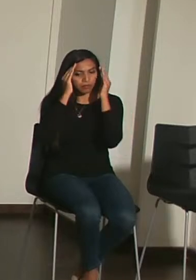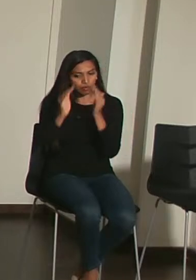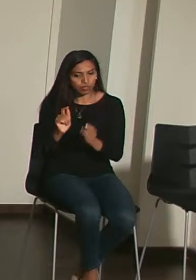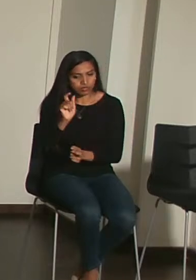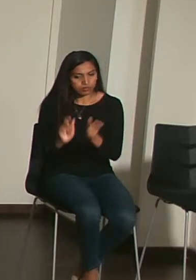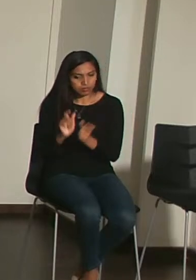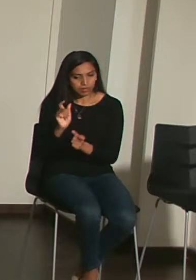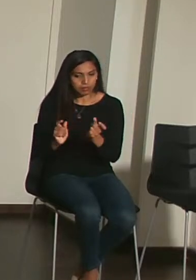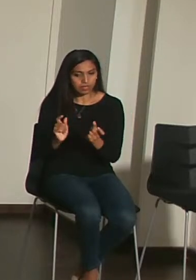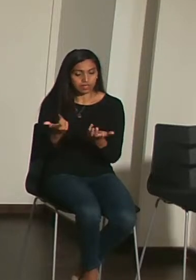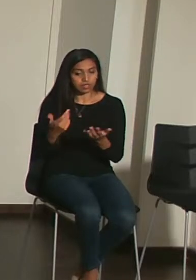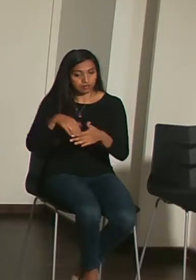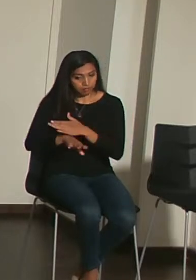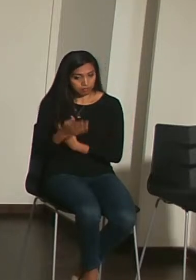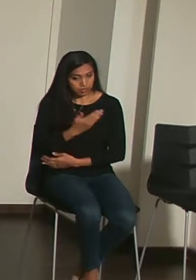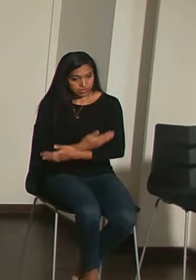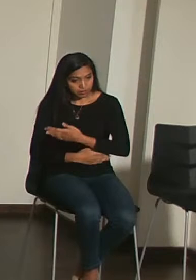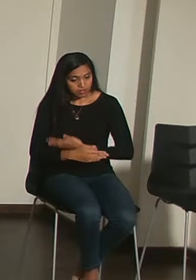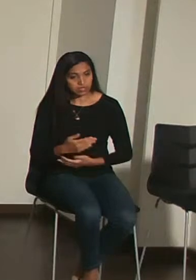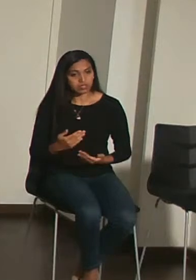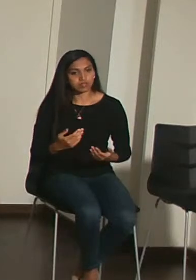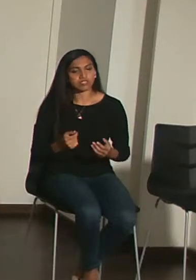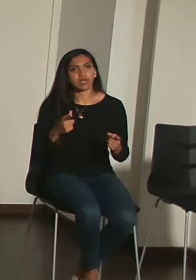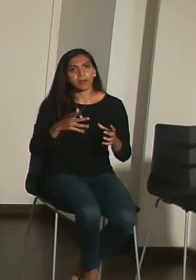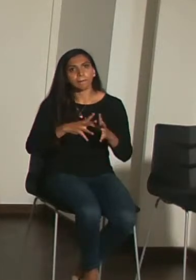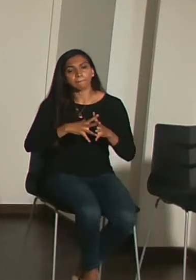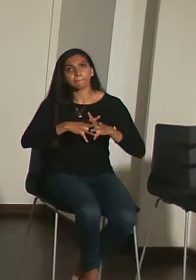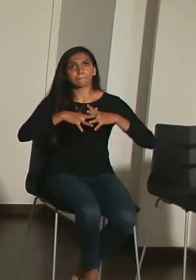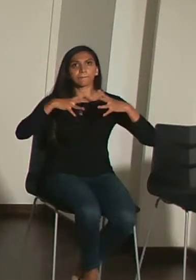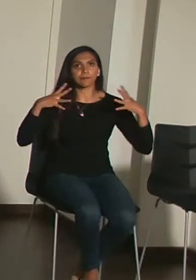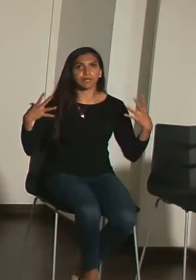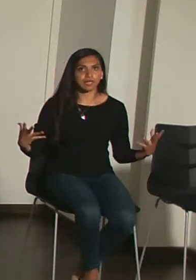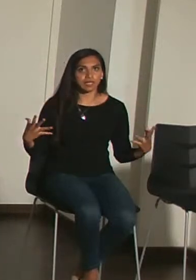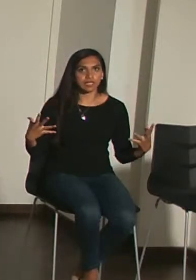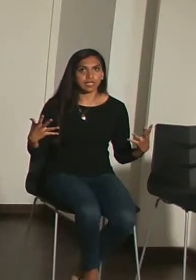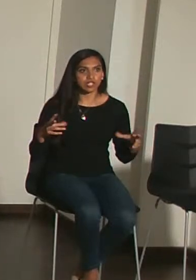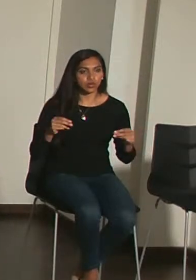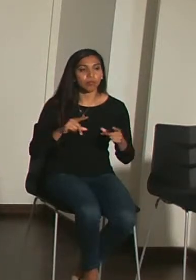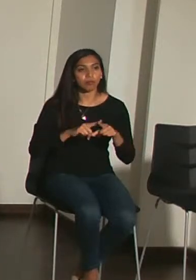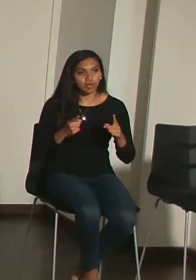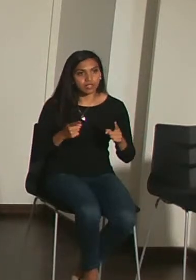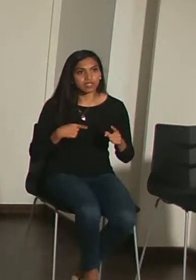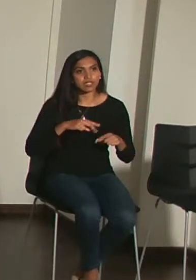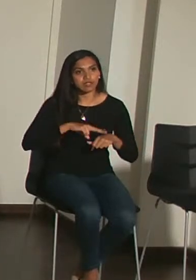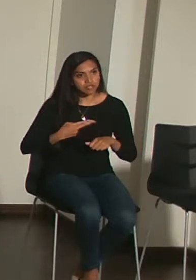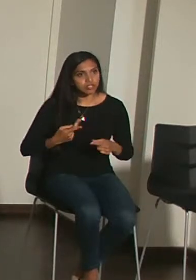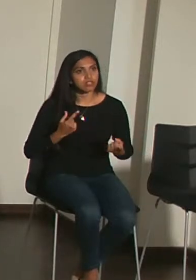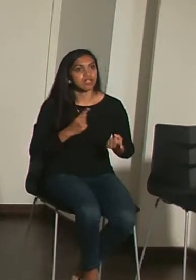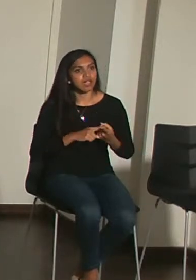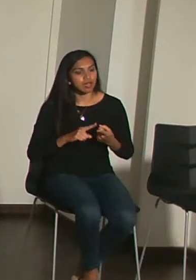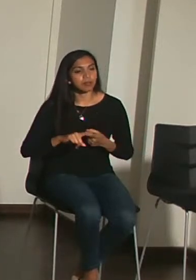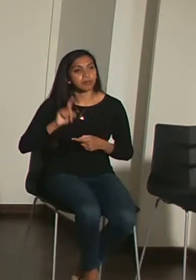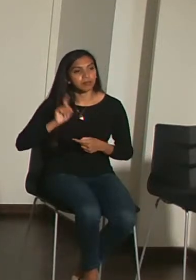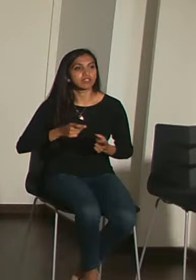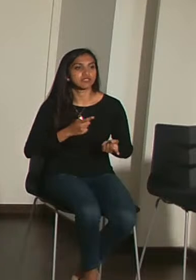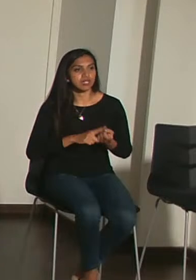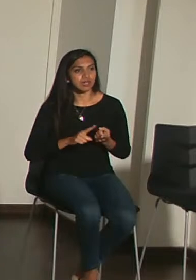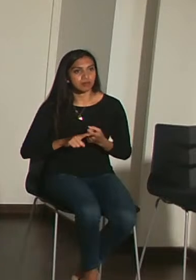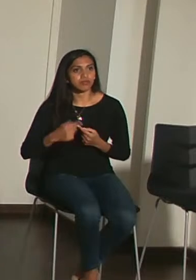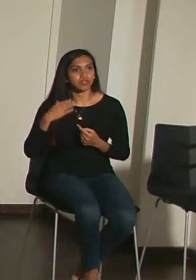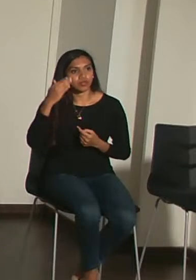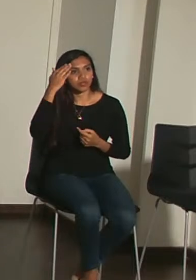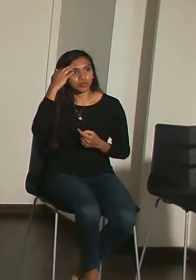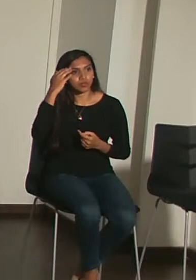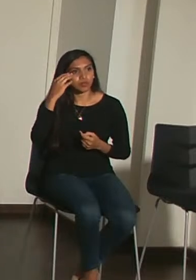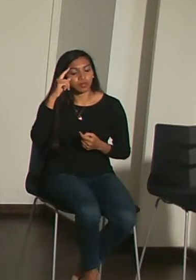points. But it's sort of a big piece, but it has to begin already. It should have begun a longer time ago, but it has